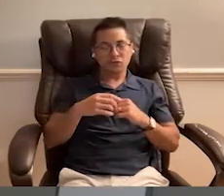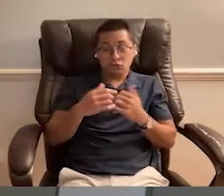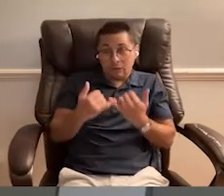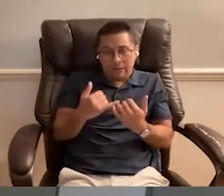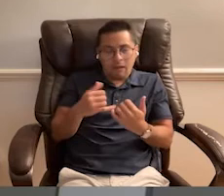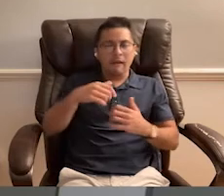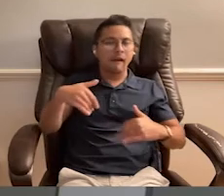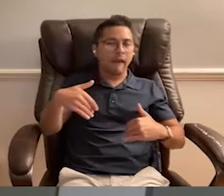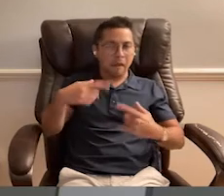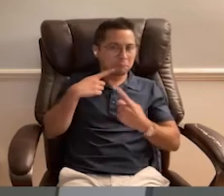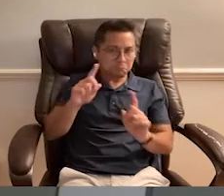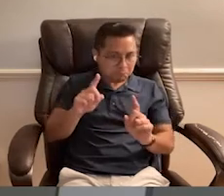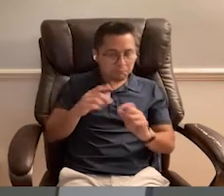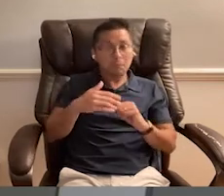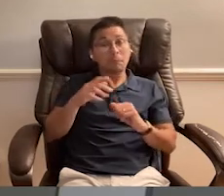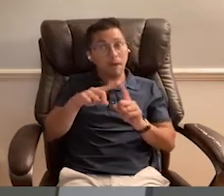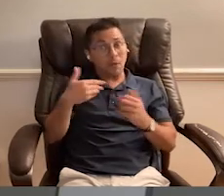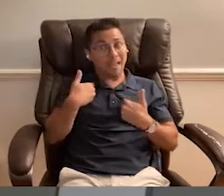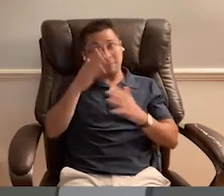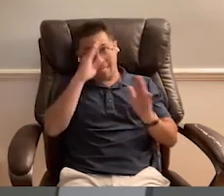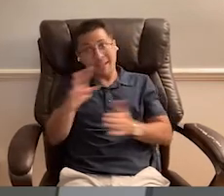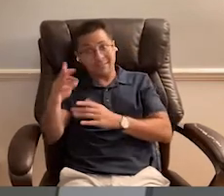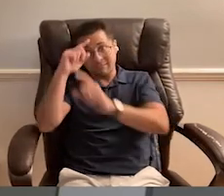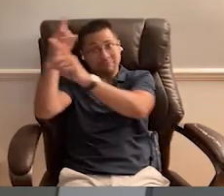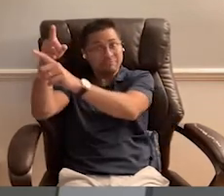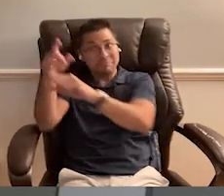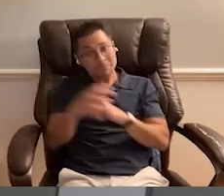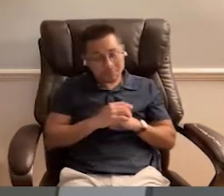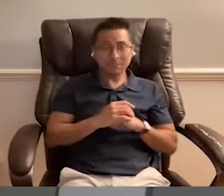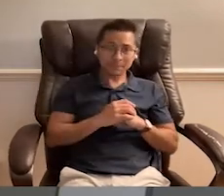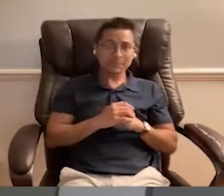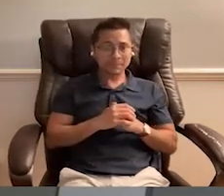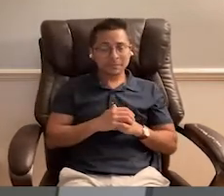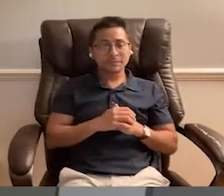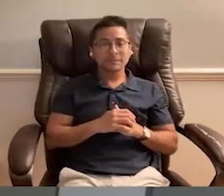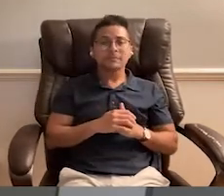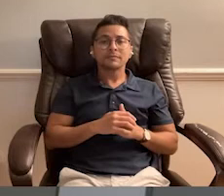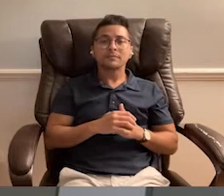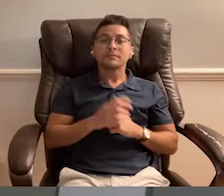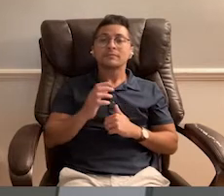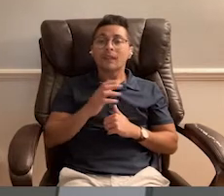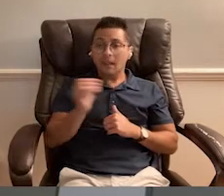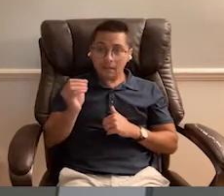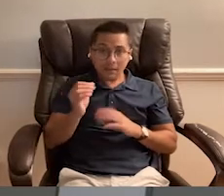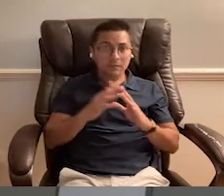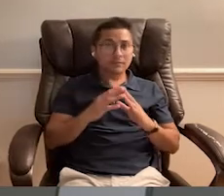system, it's just not, we're not there yet, but we have plans.